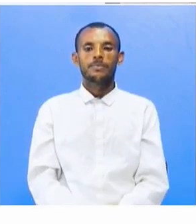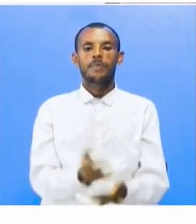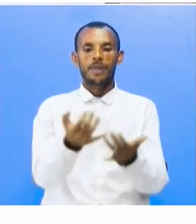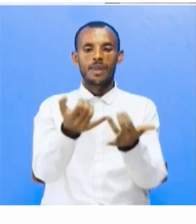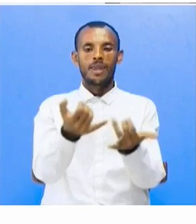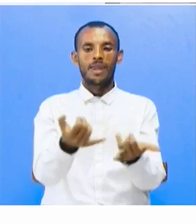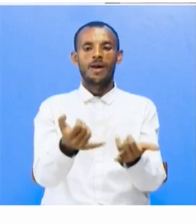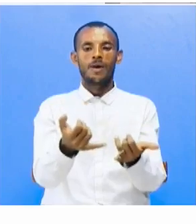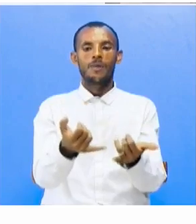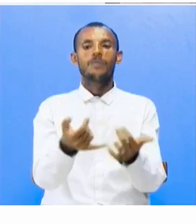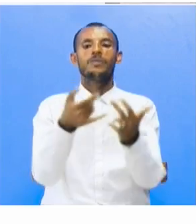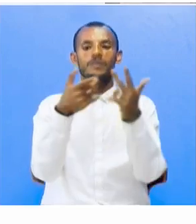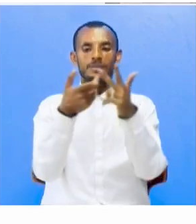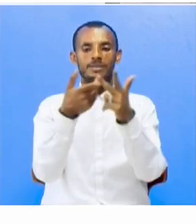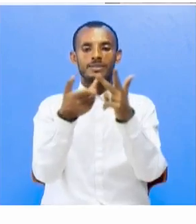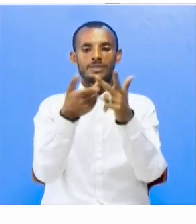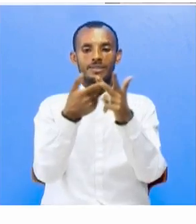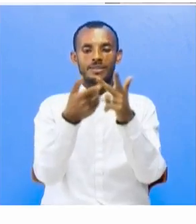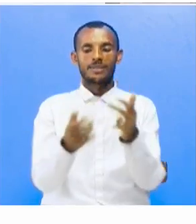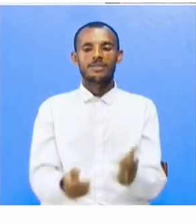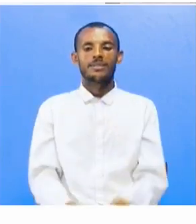Now, third,